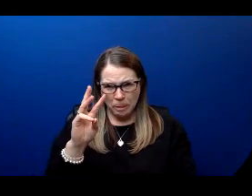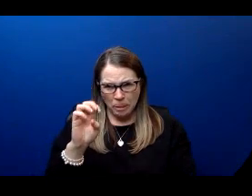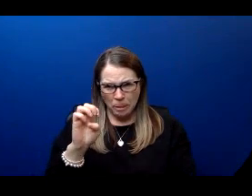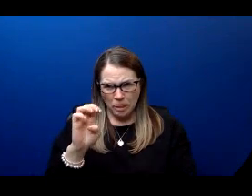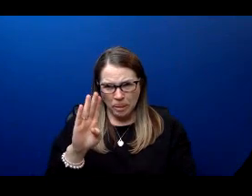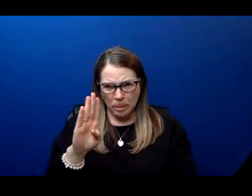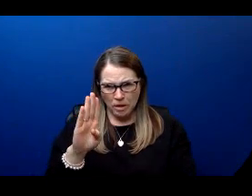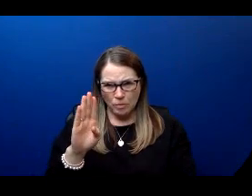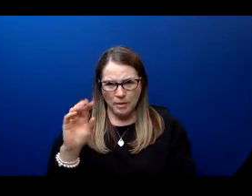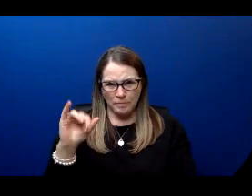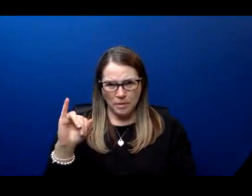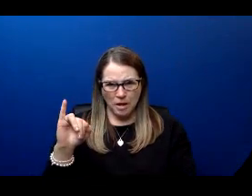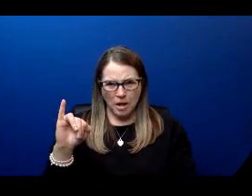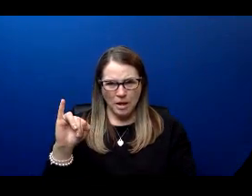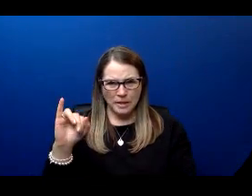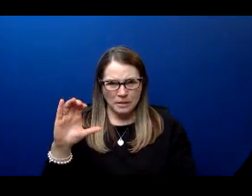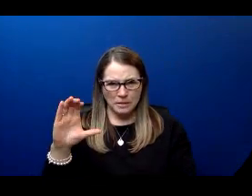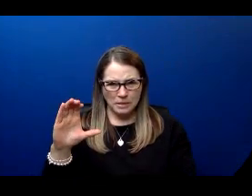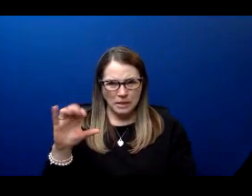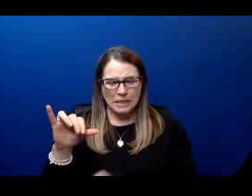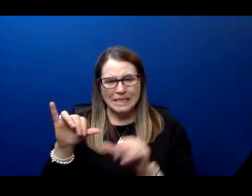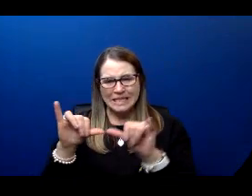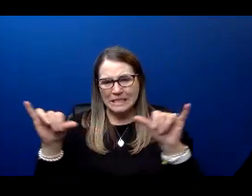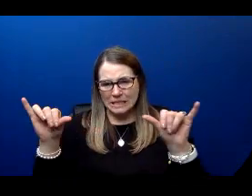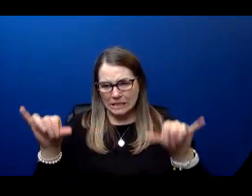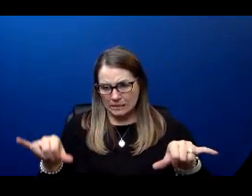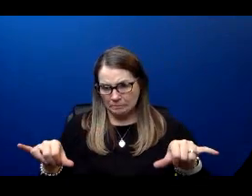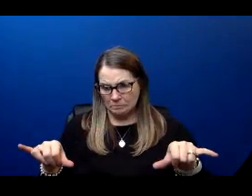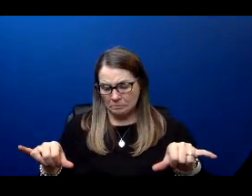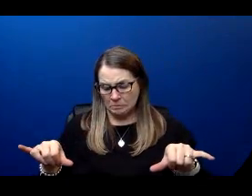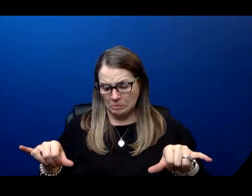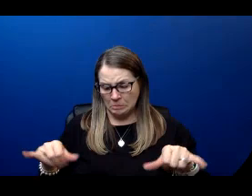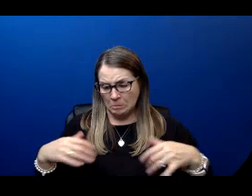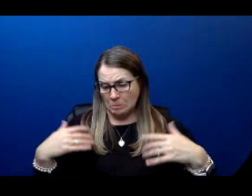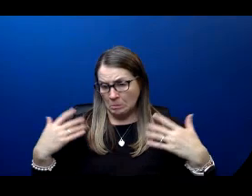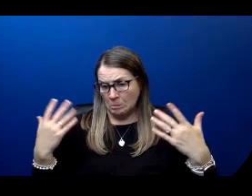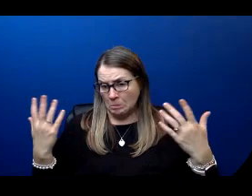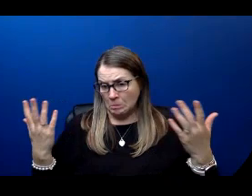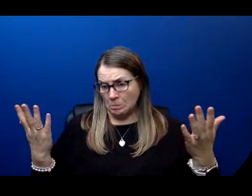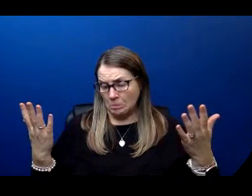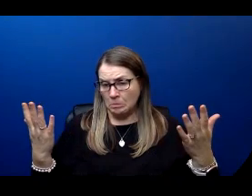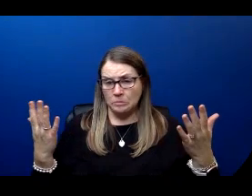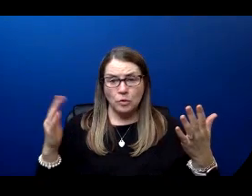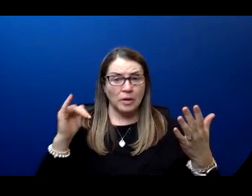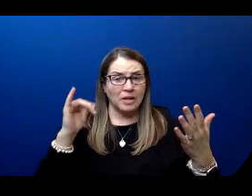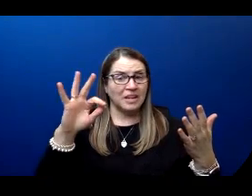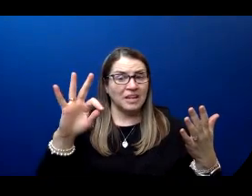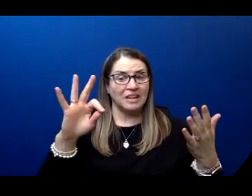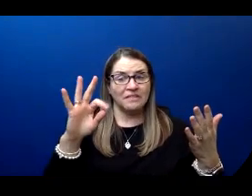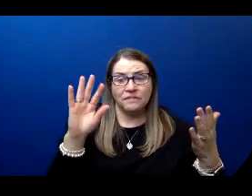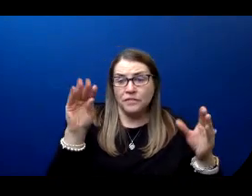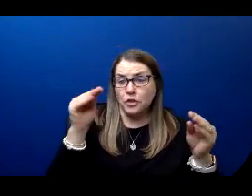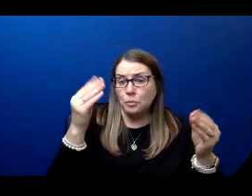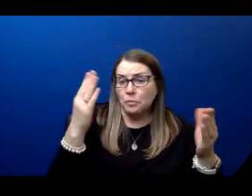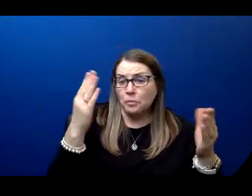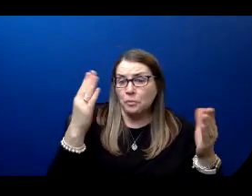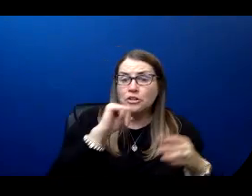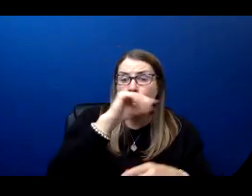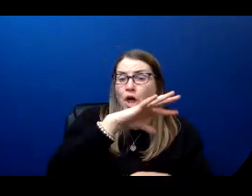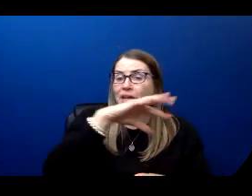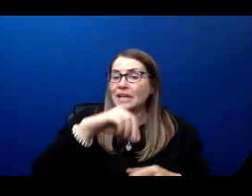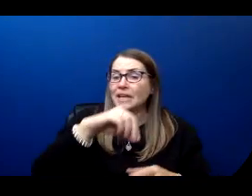system that we have. So yeah, if the providers are not participating in that program,